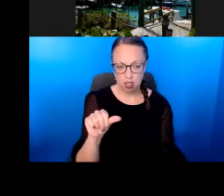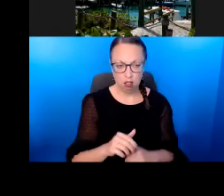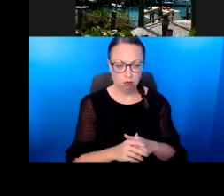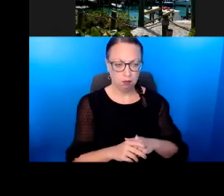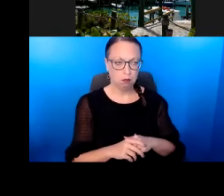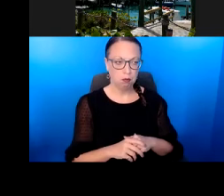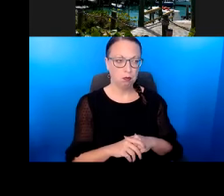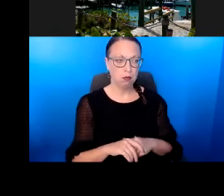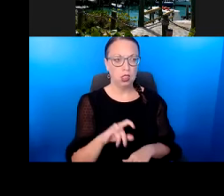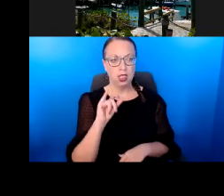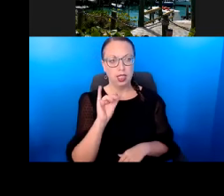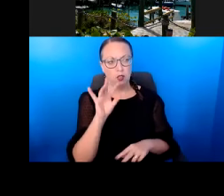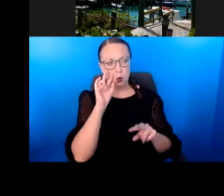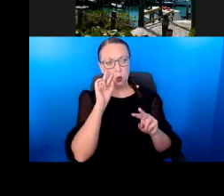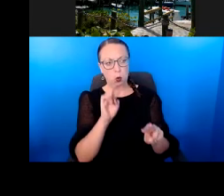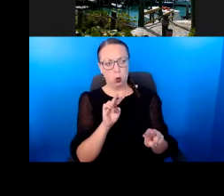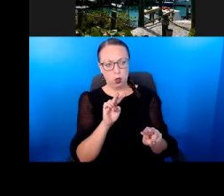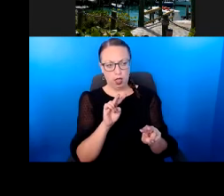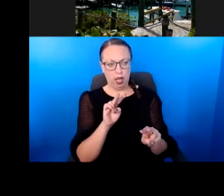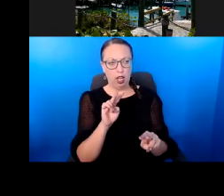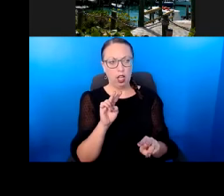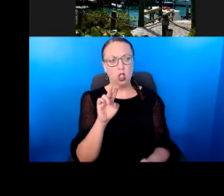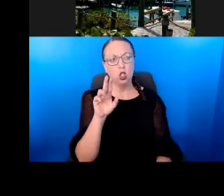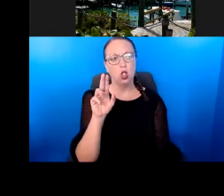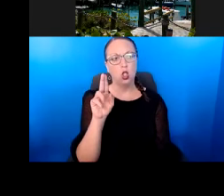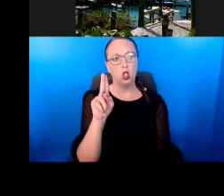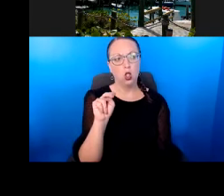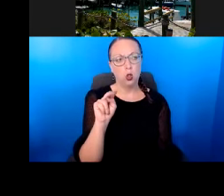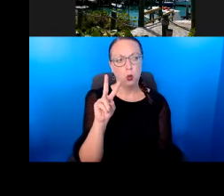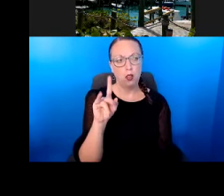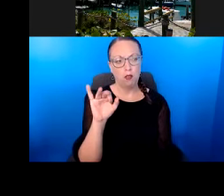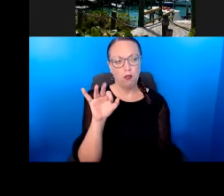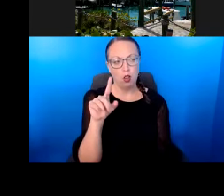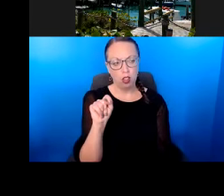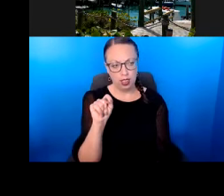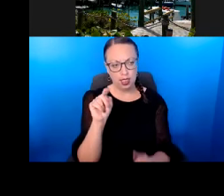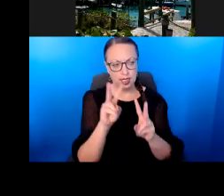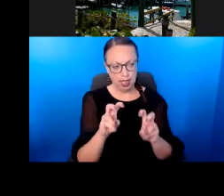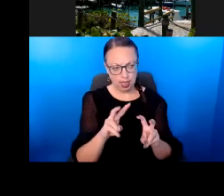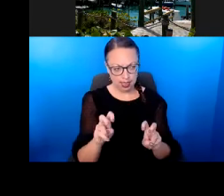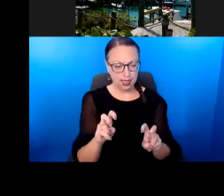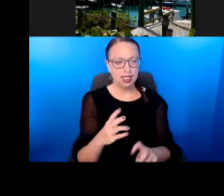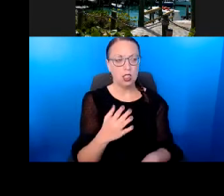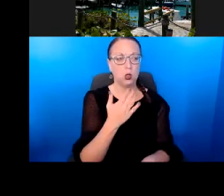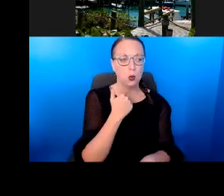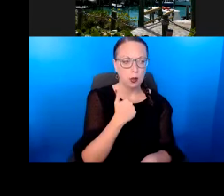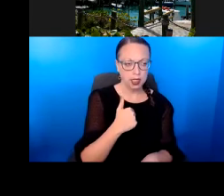If you just look at univariate analysis, our sweet, salty, and sour